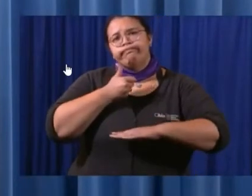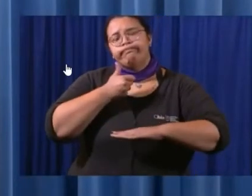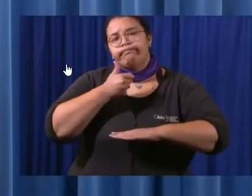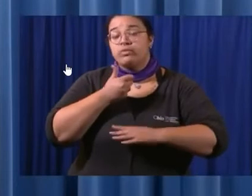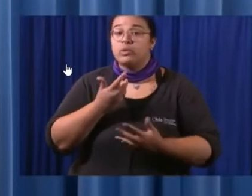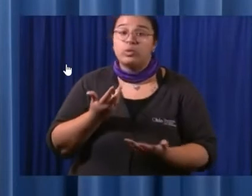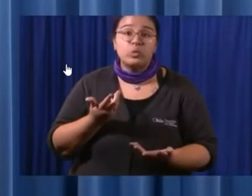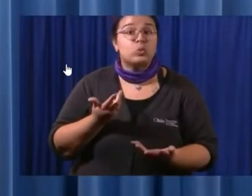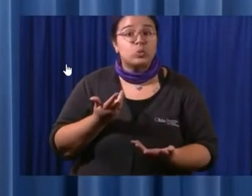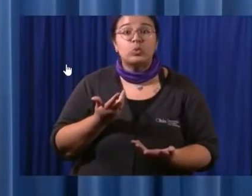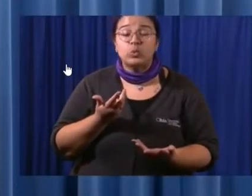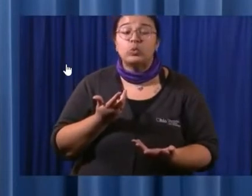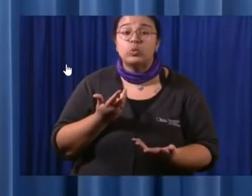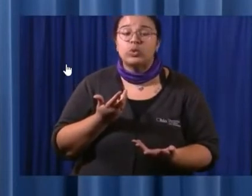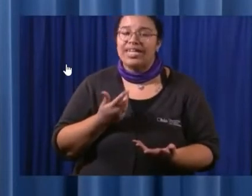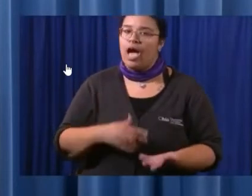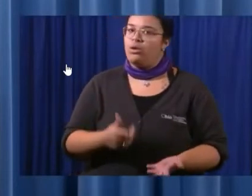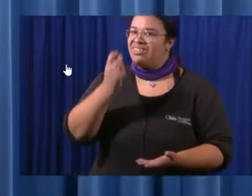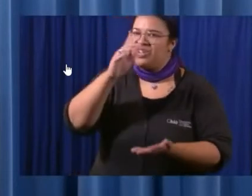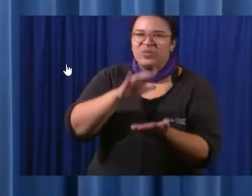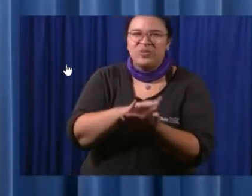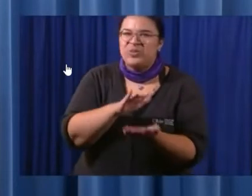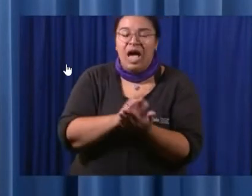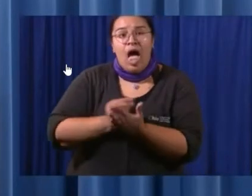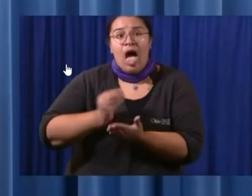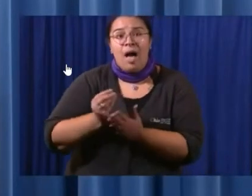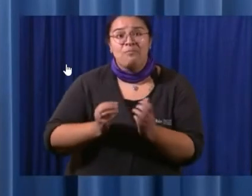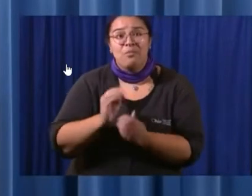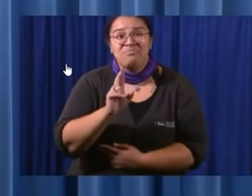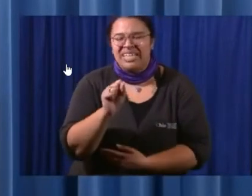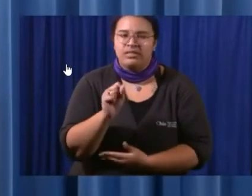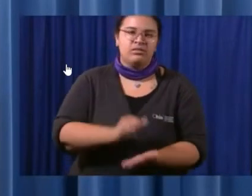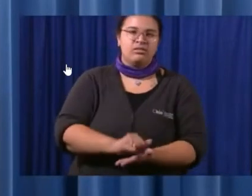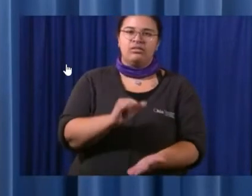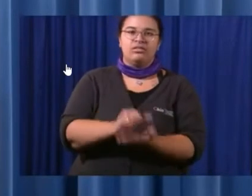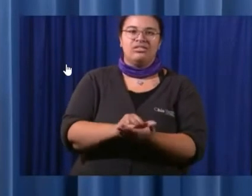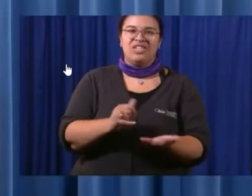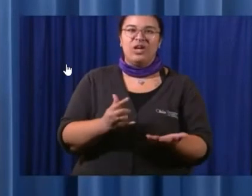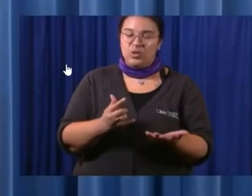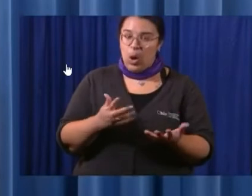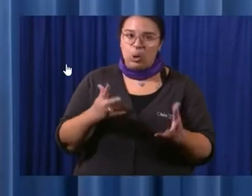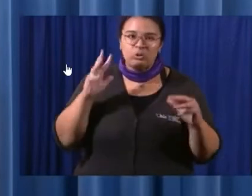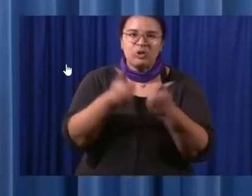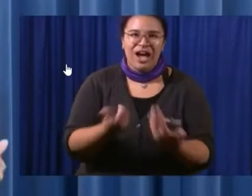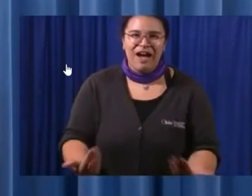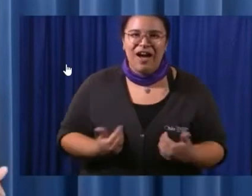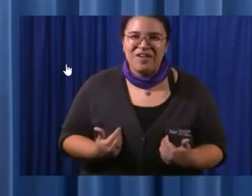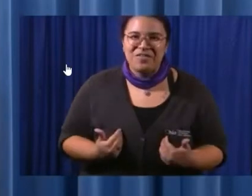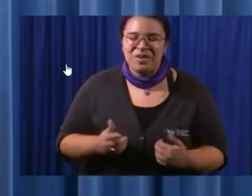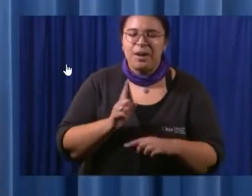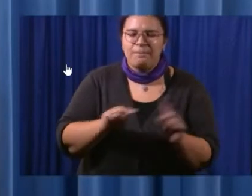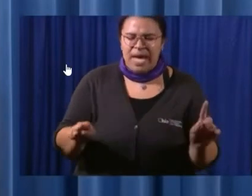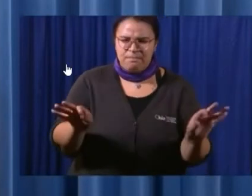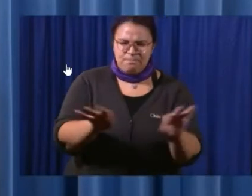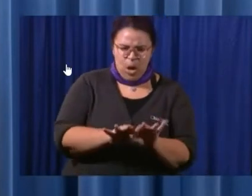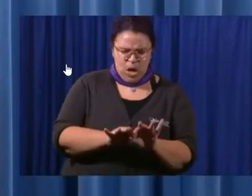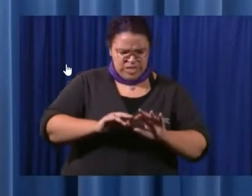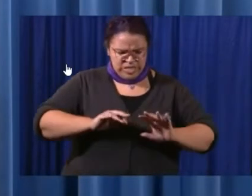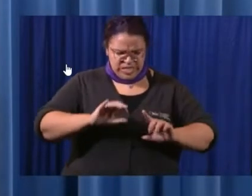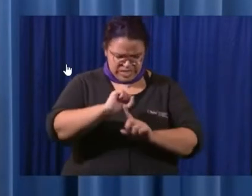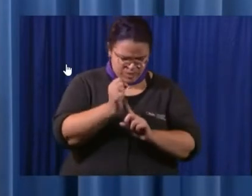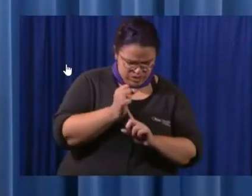Schools can't go out and double their buses, so there's difficulties. But you try to figure out how do you adjust to do that, and